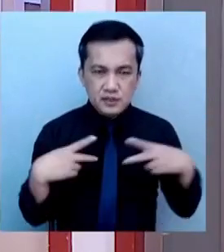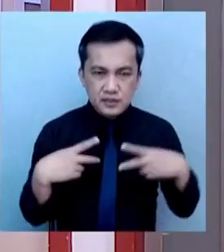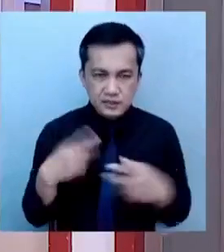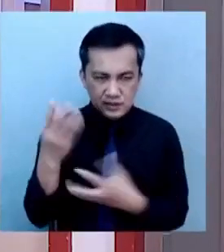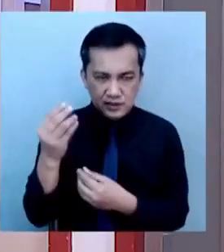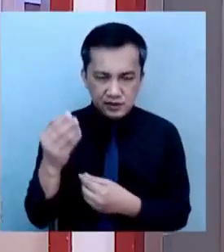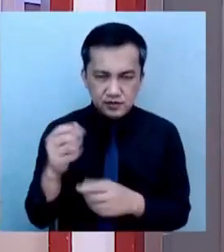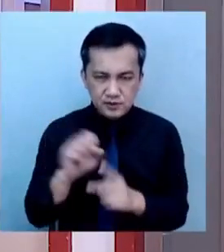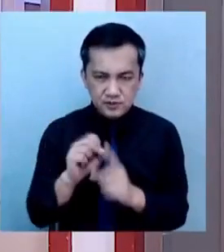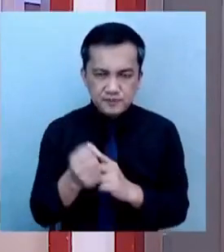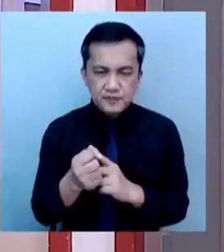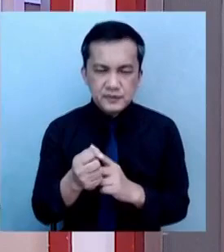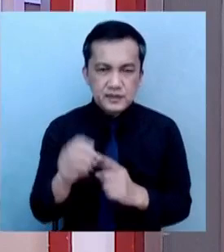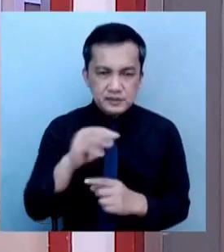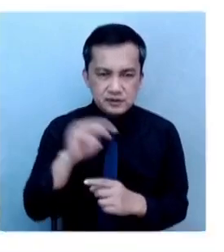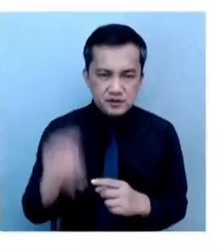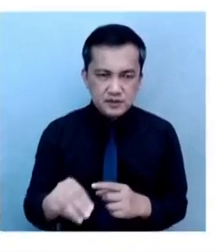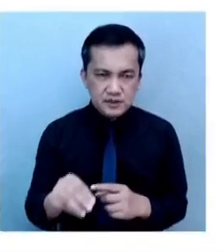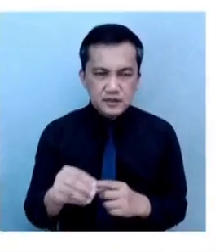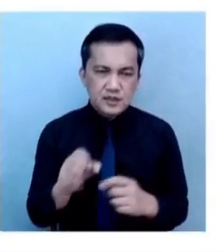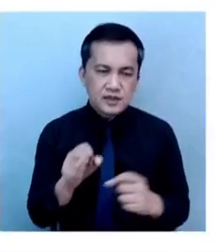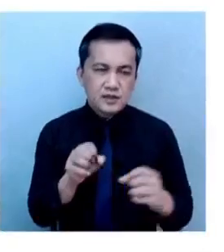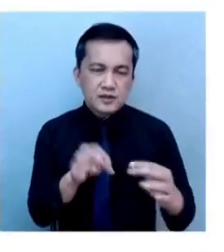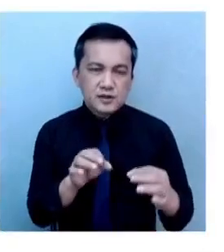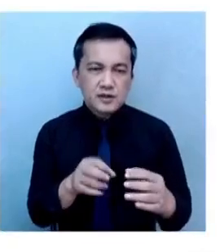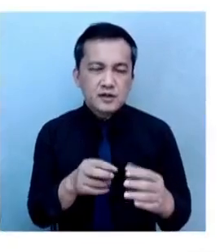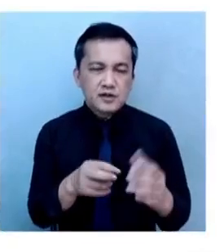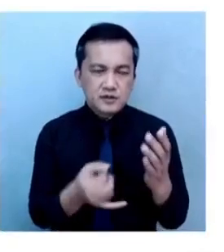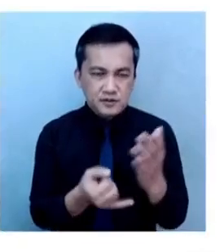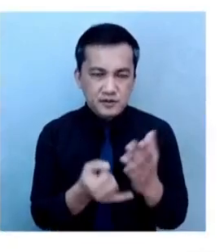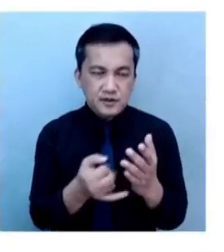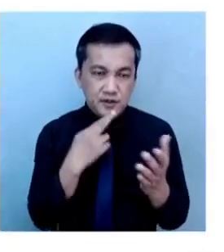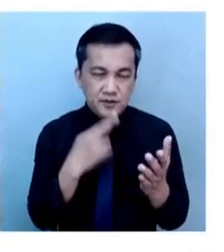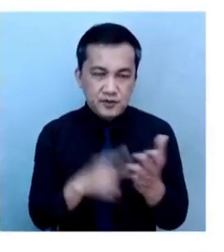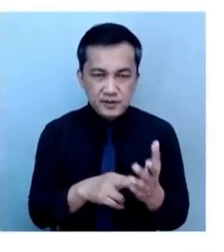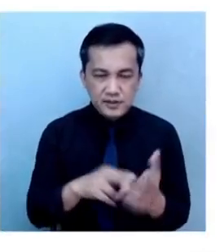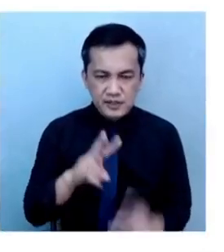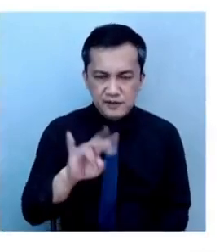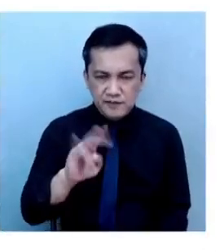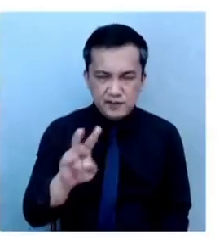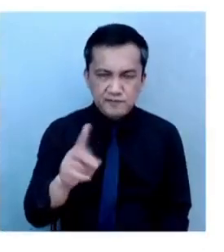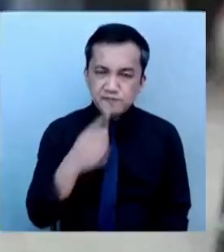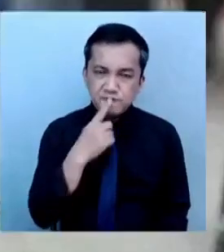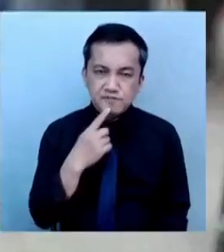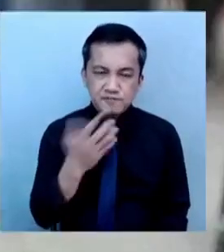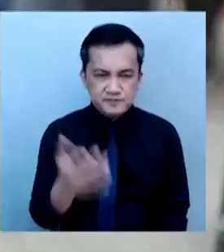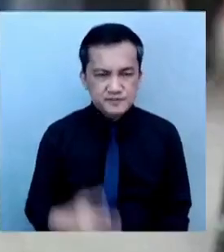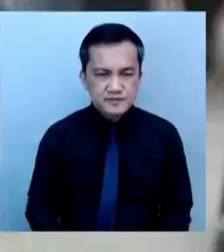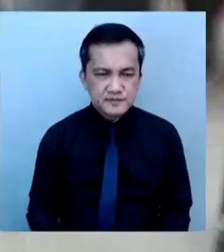main gateway from our correspondent Vivian Gulia. Viv, over to you. What can you tell us?